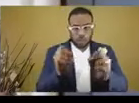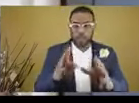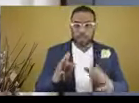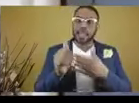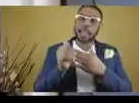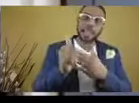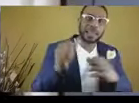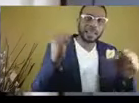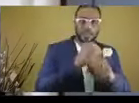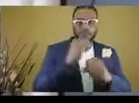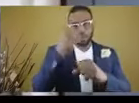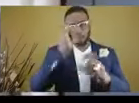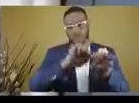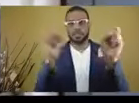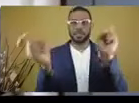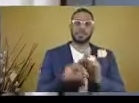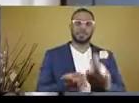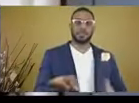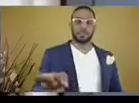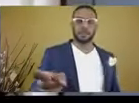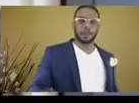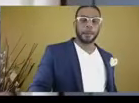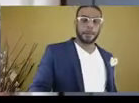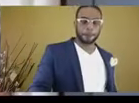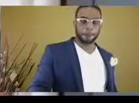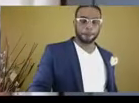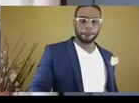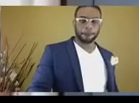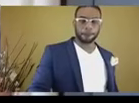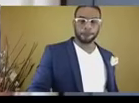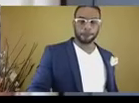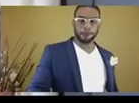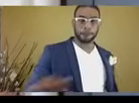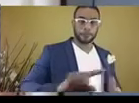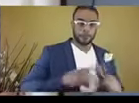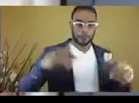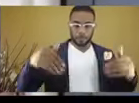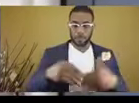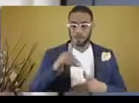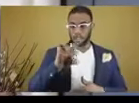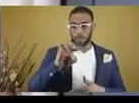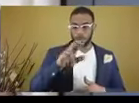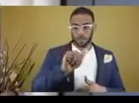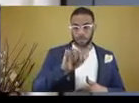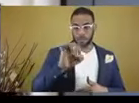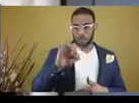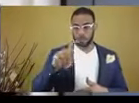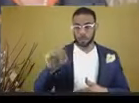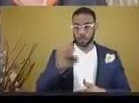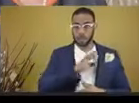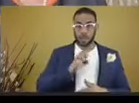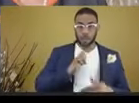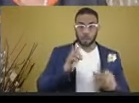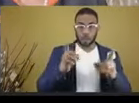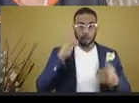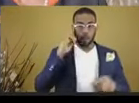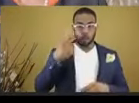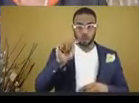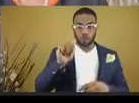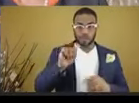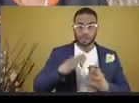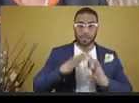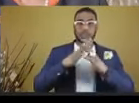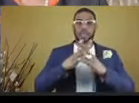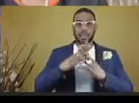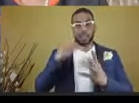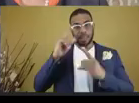the fight for change. So let me first introduce Deborah Scott, Executive Director of Georgia Stand Up, a think and